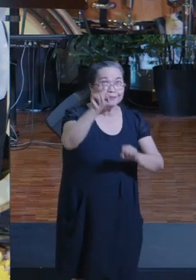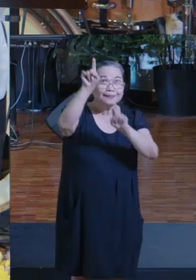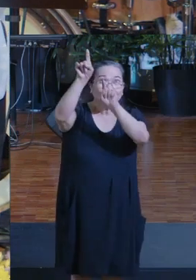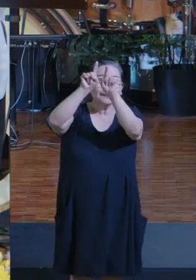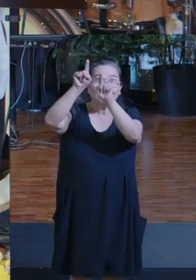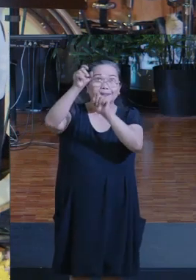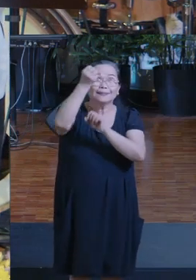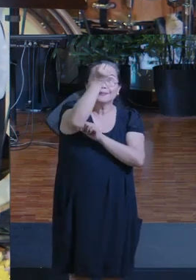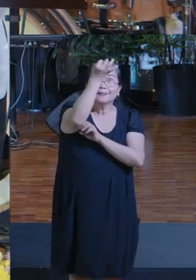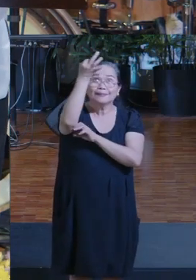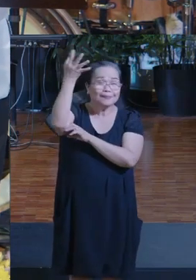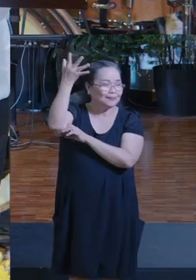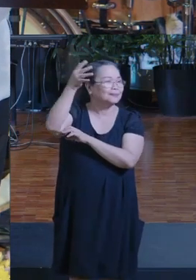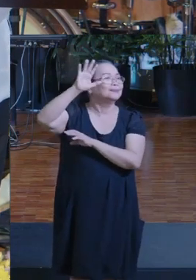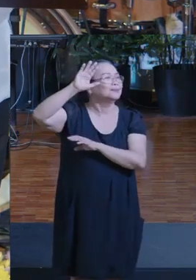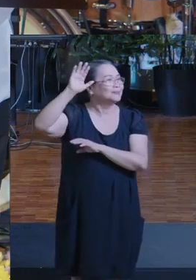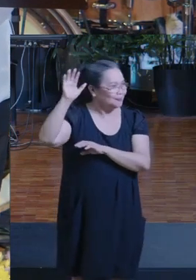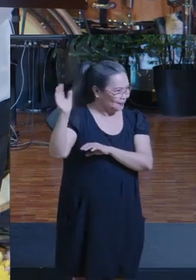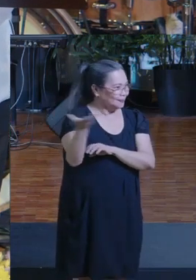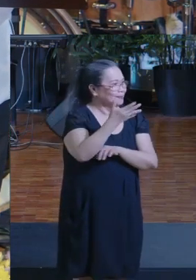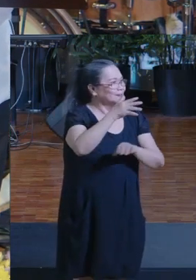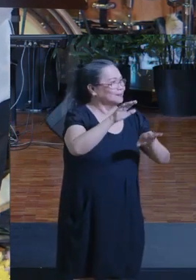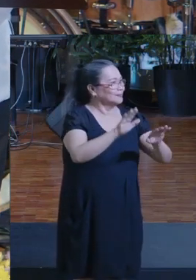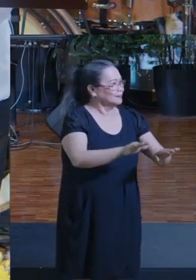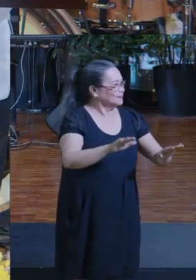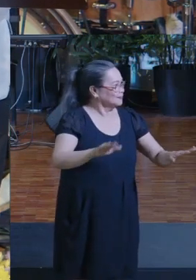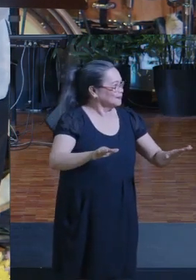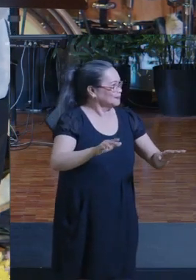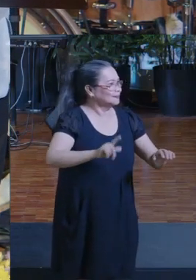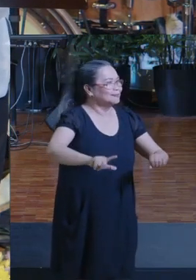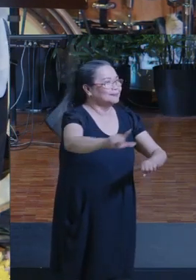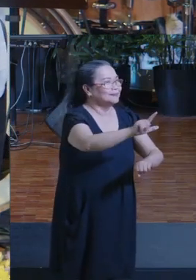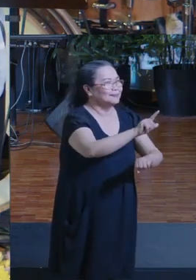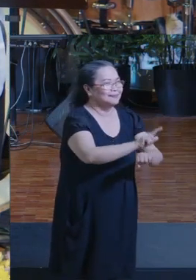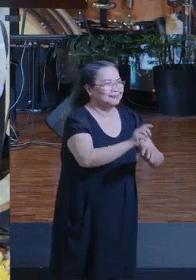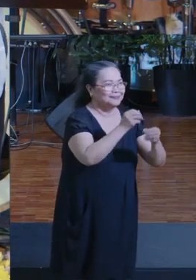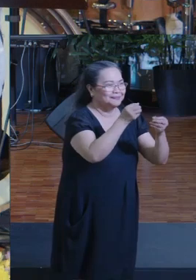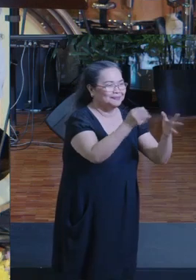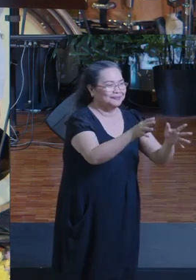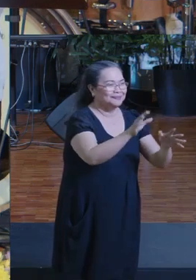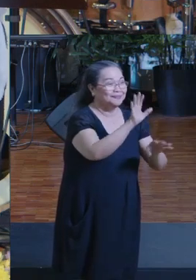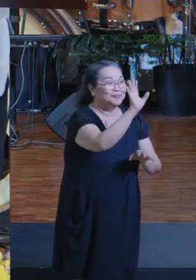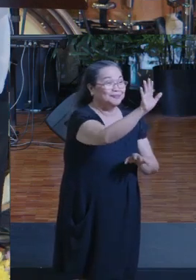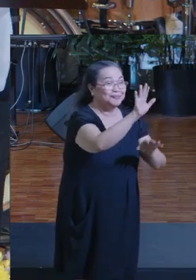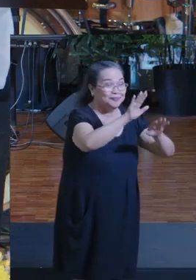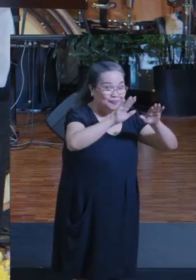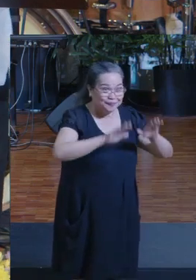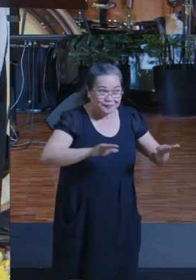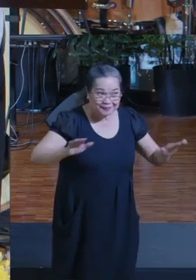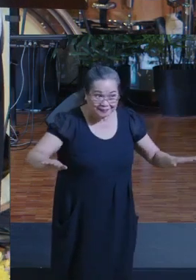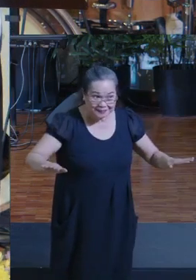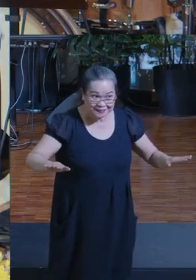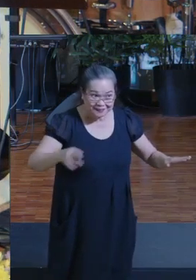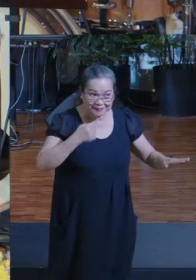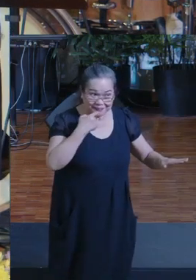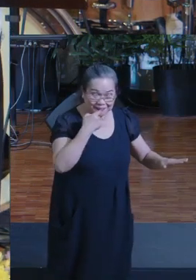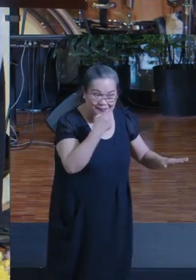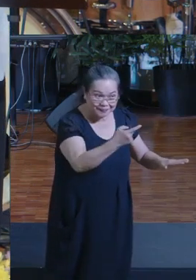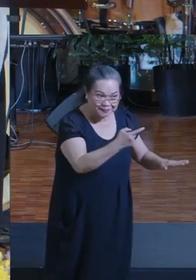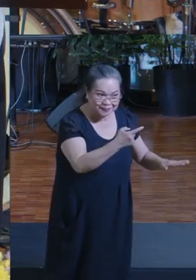to your offspring, plural, all these lands. And in your offspring, sabi ni Pablo